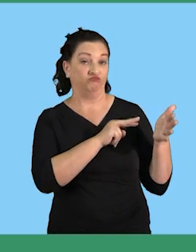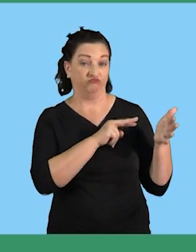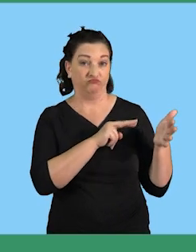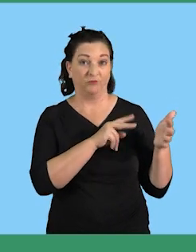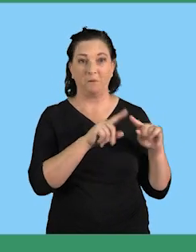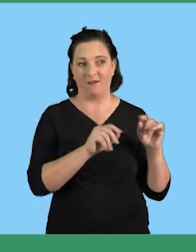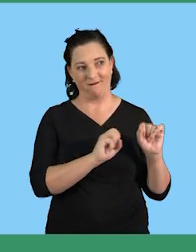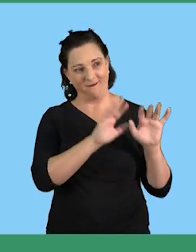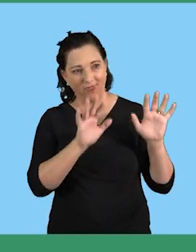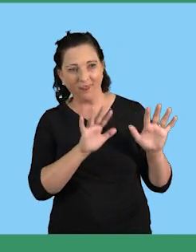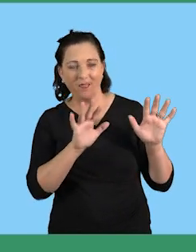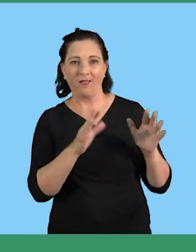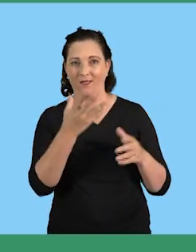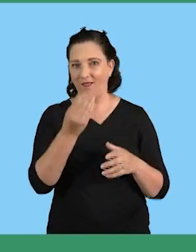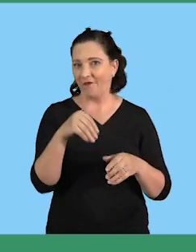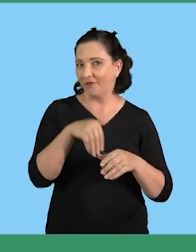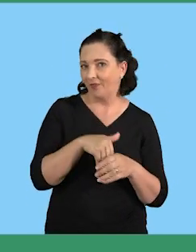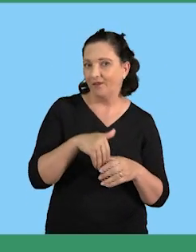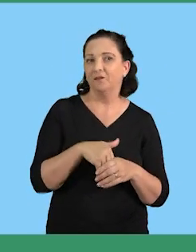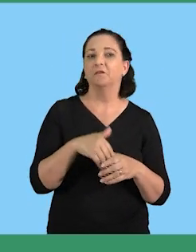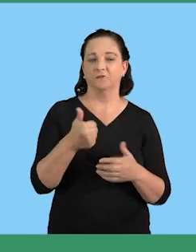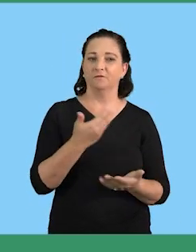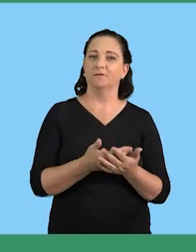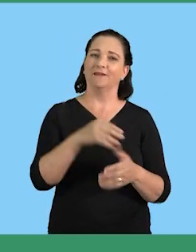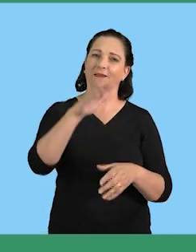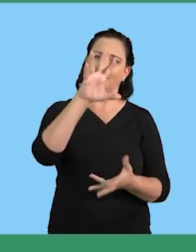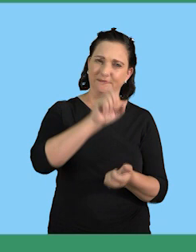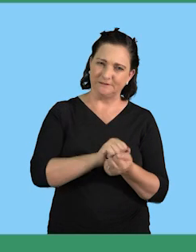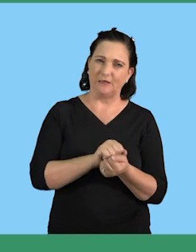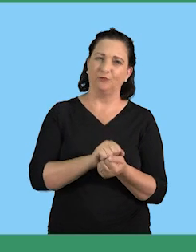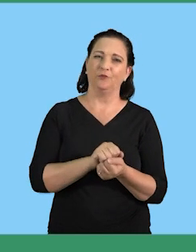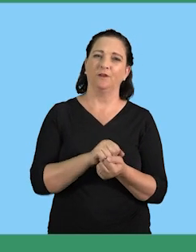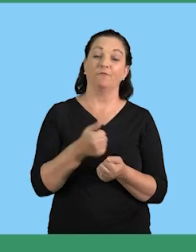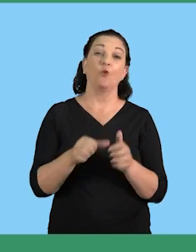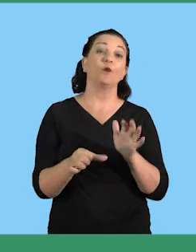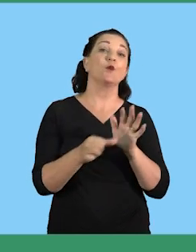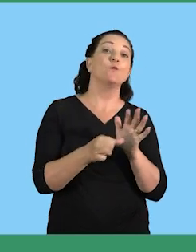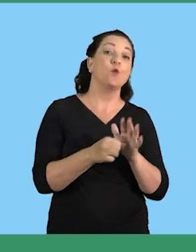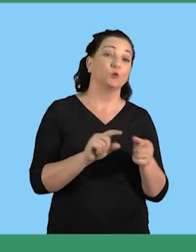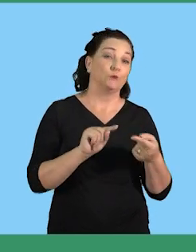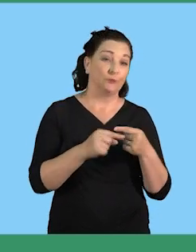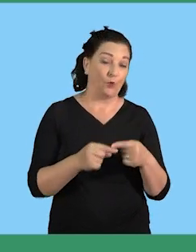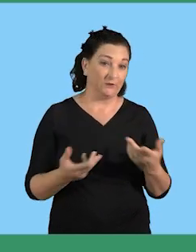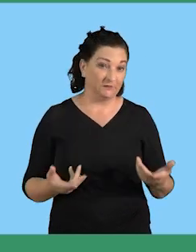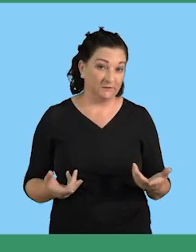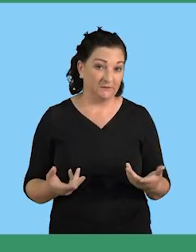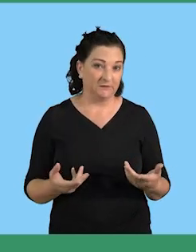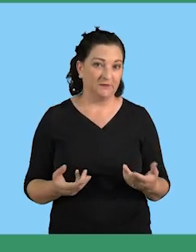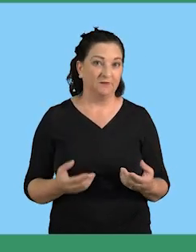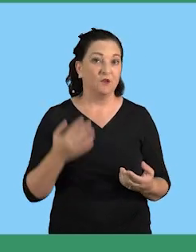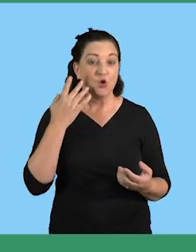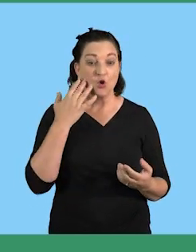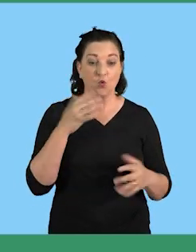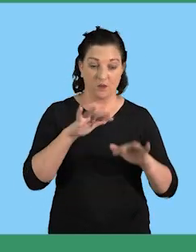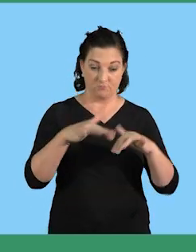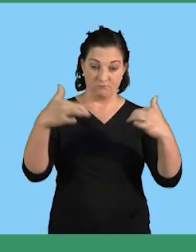it's appealing, it has color and all that. They contain summaries of the most important points. They are given to the